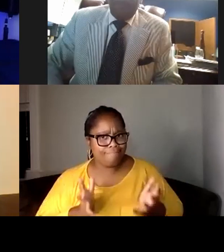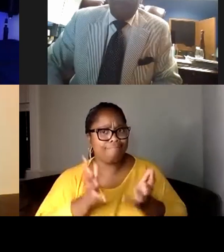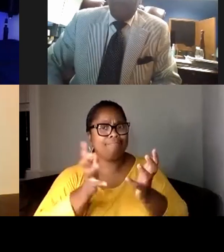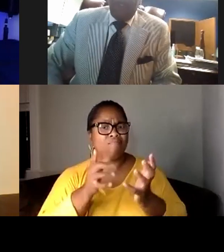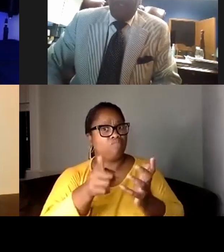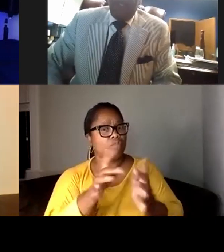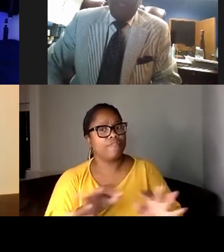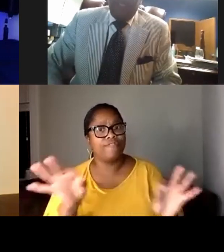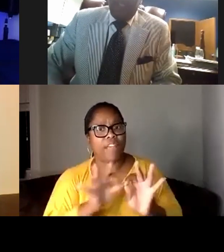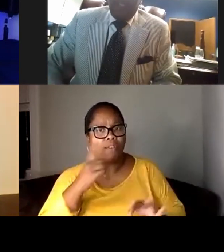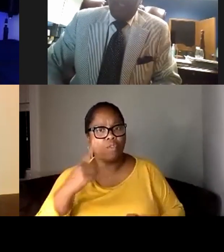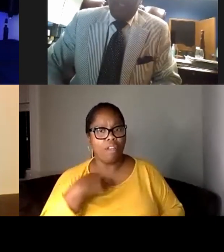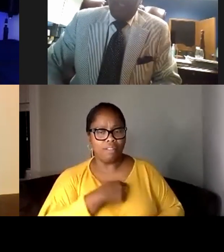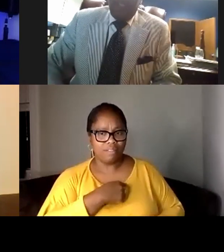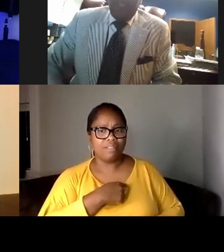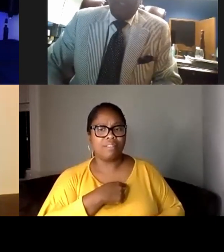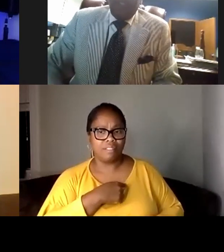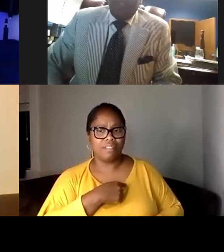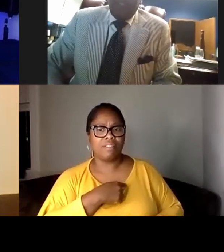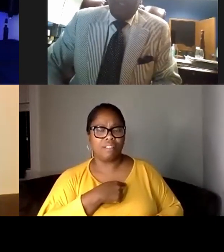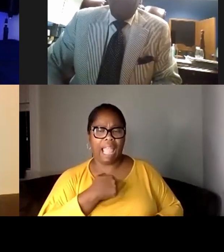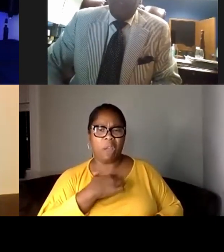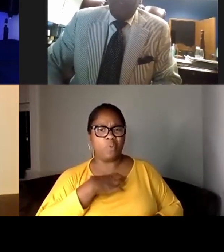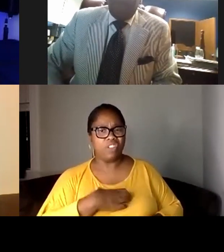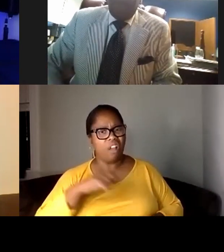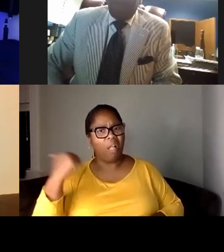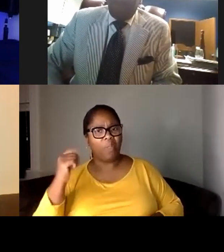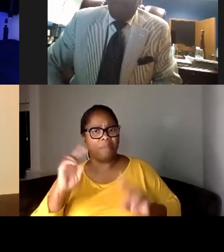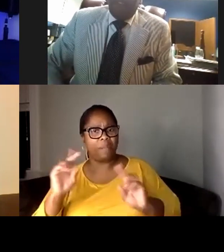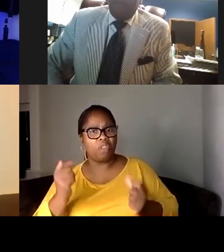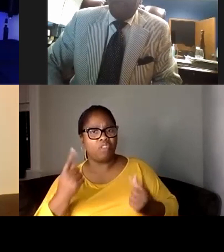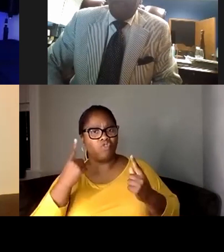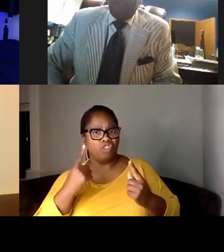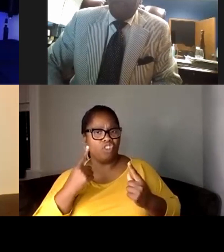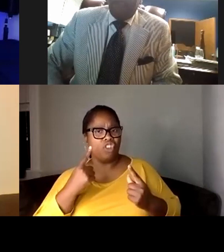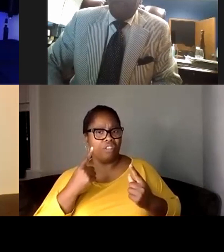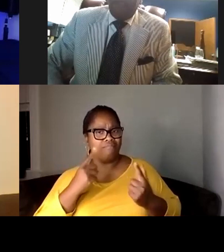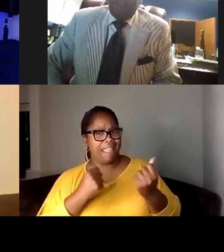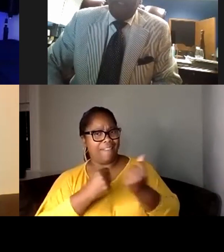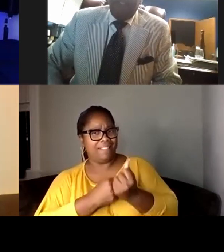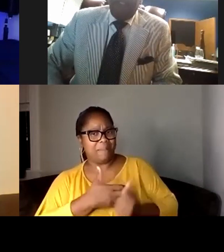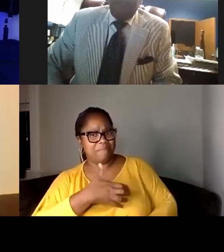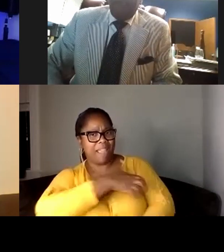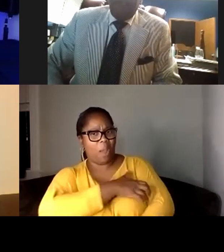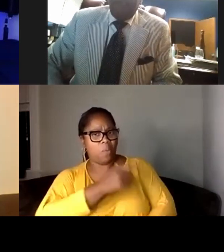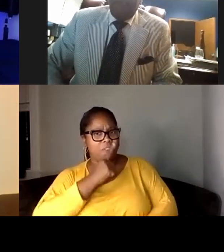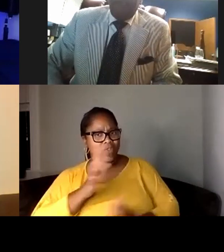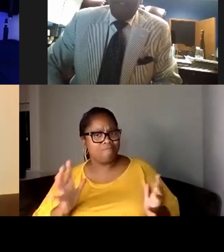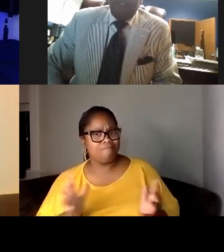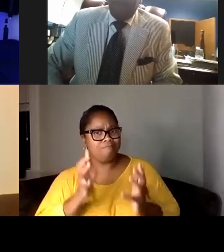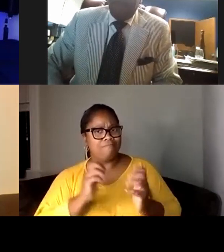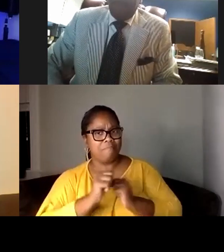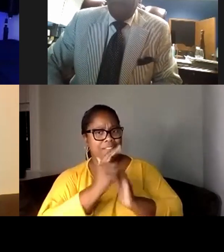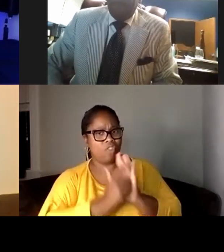to it. And I would wish a lot of folks understood the power of the advocacy in helping move legislation here in this state and in this